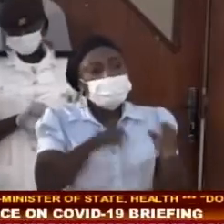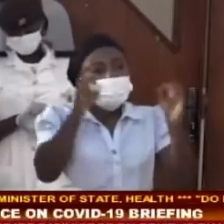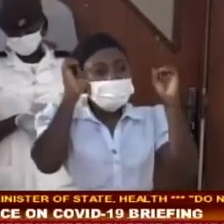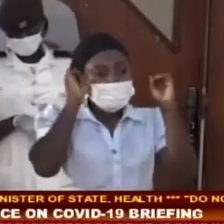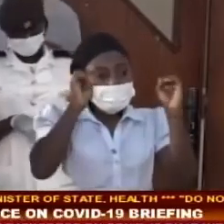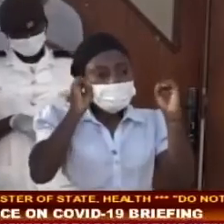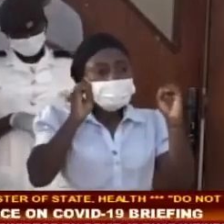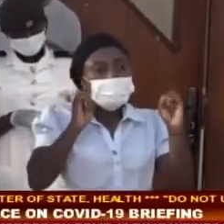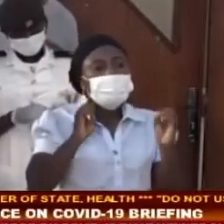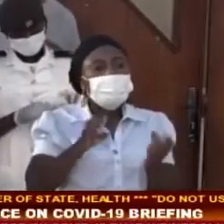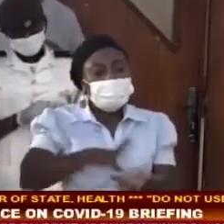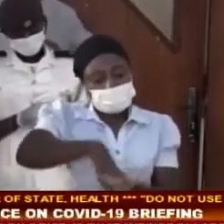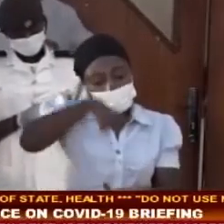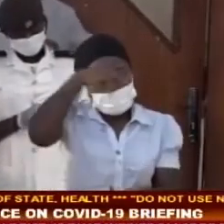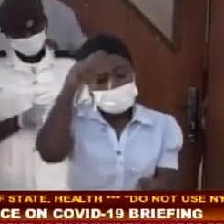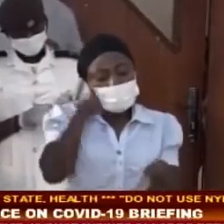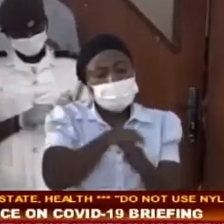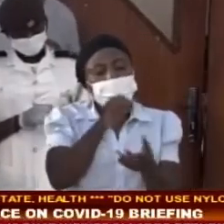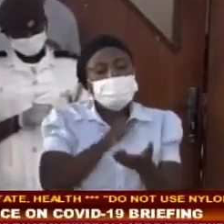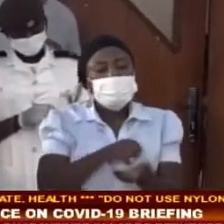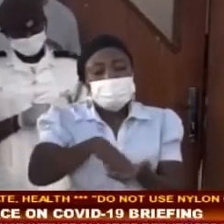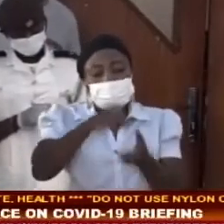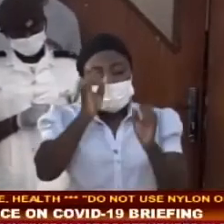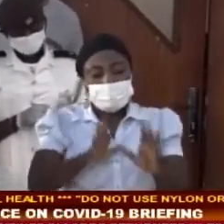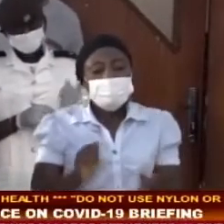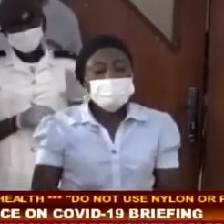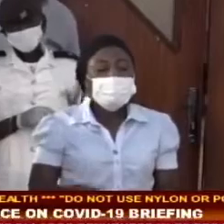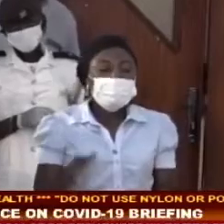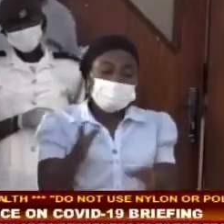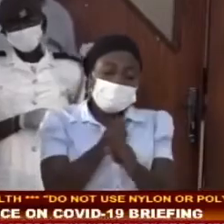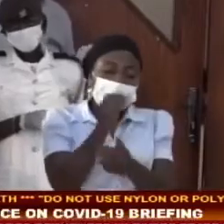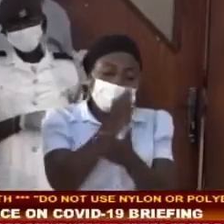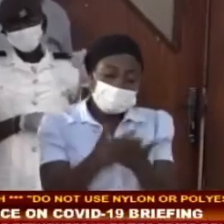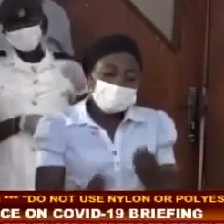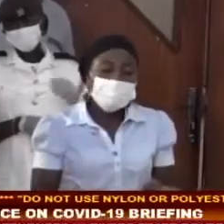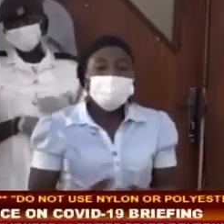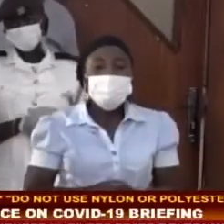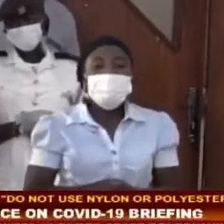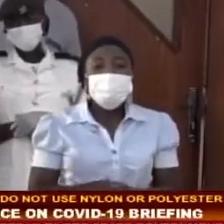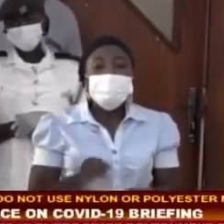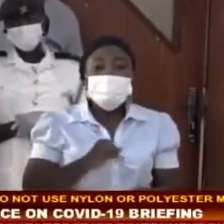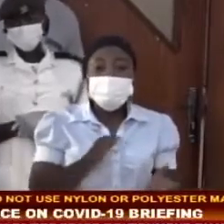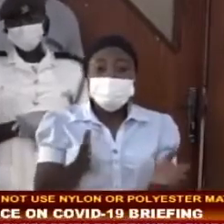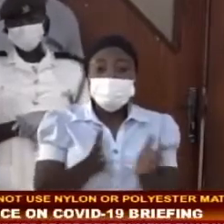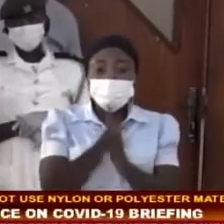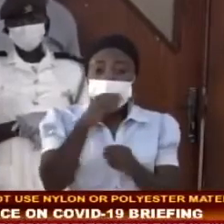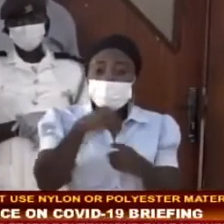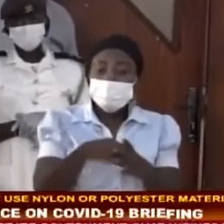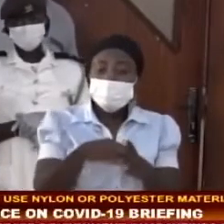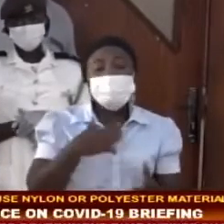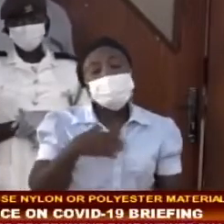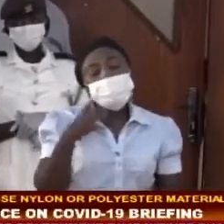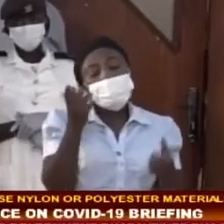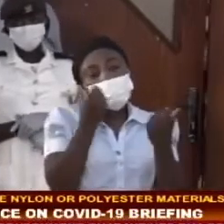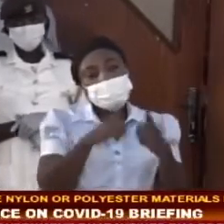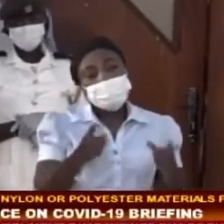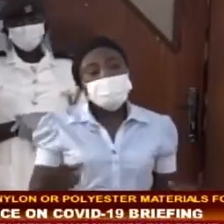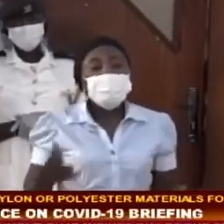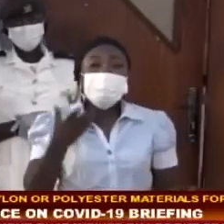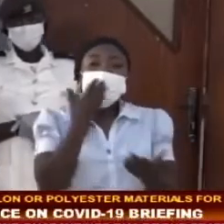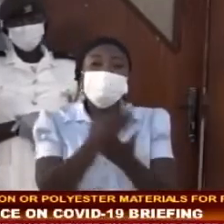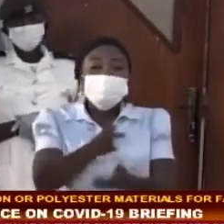can achieve from whatever plans the federal government is doing for them? And I will ask again in my local language. Nde wo